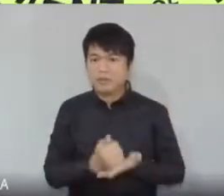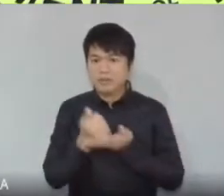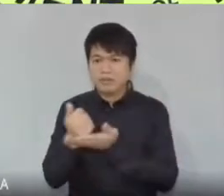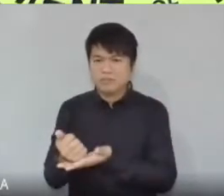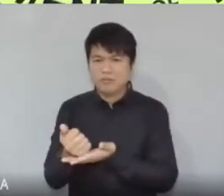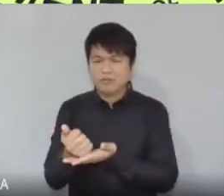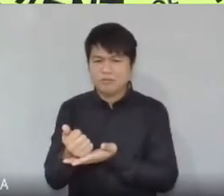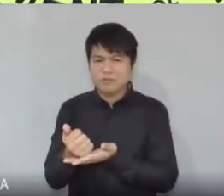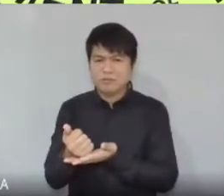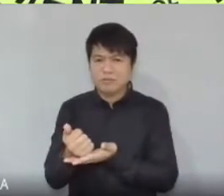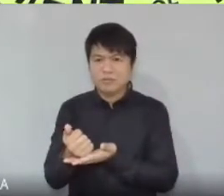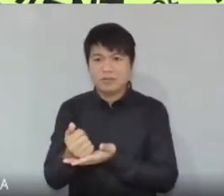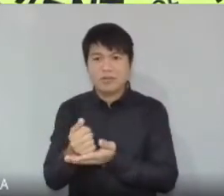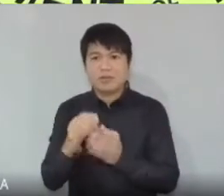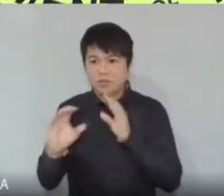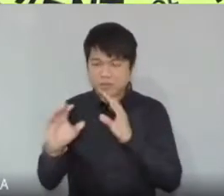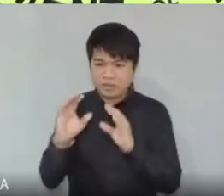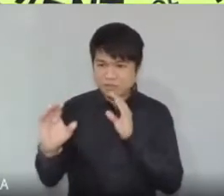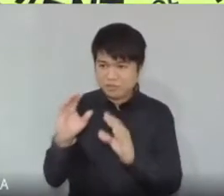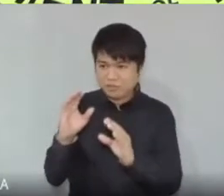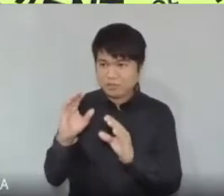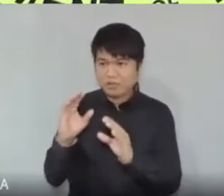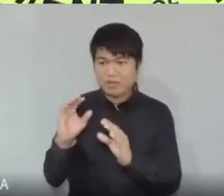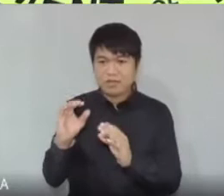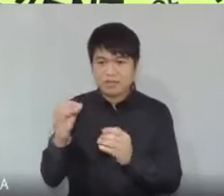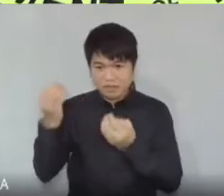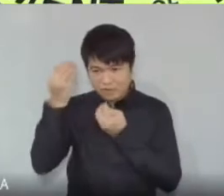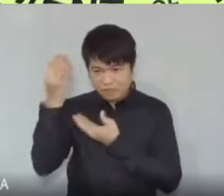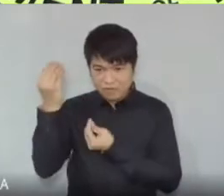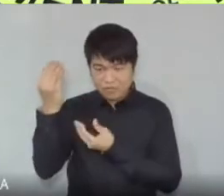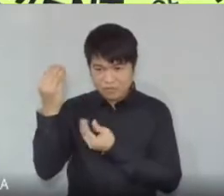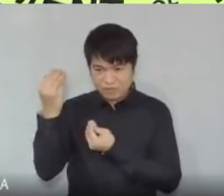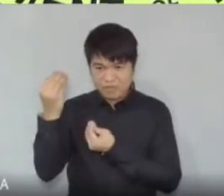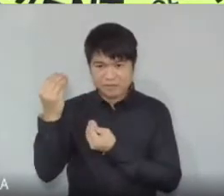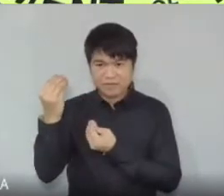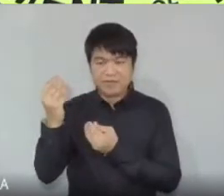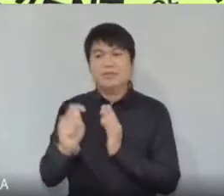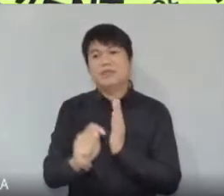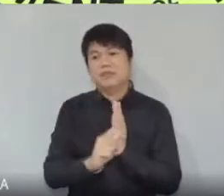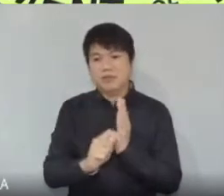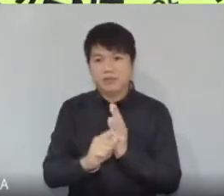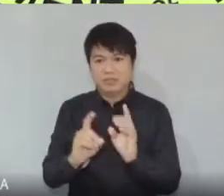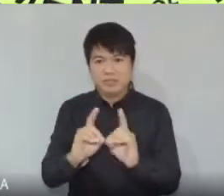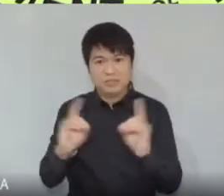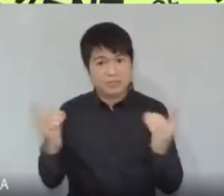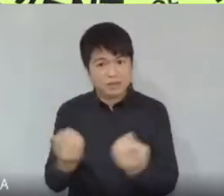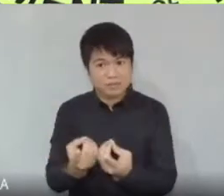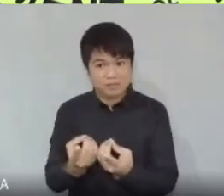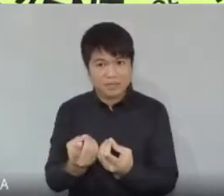telemedicine way back in 2004, and now fast forward 15 years later,